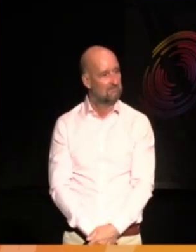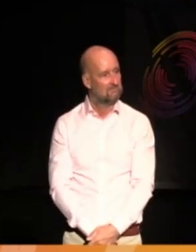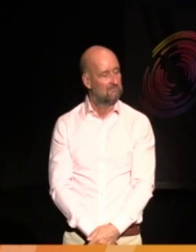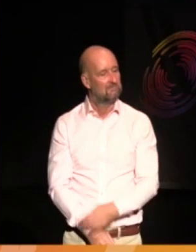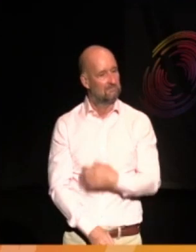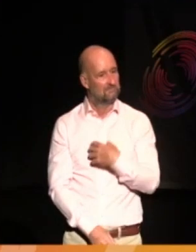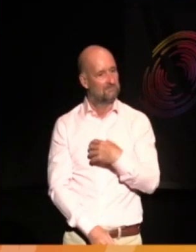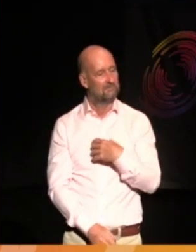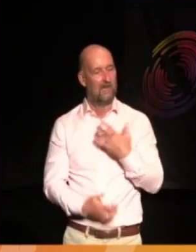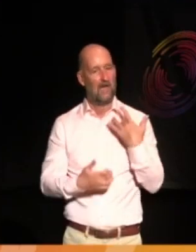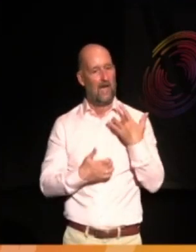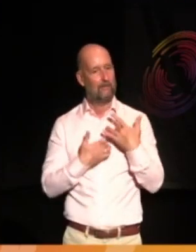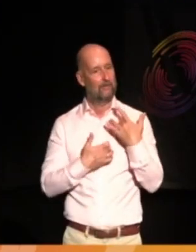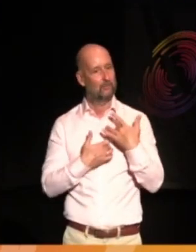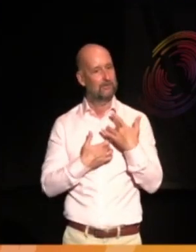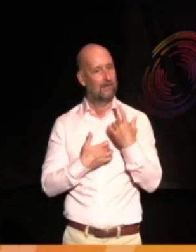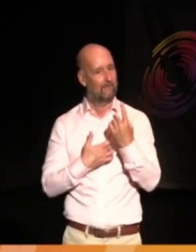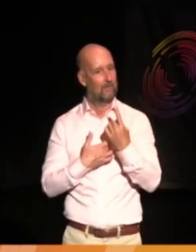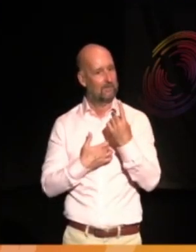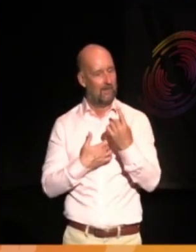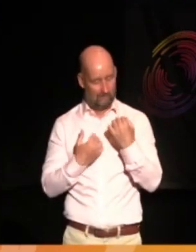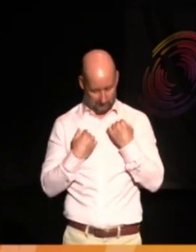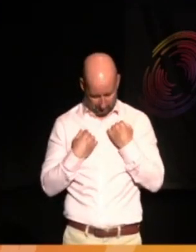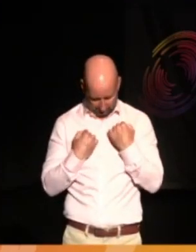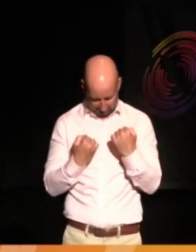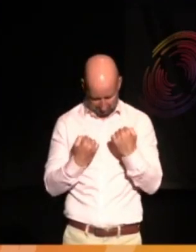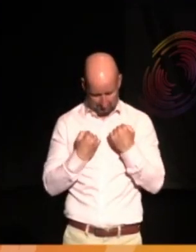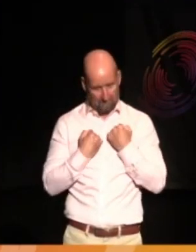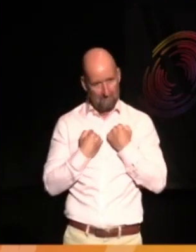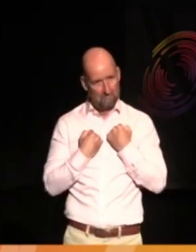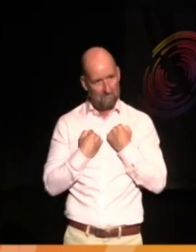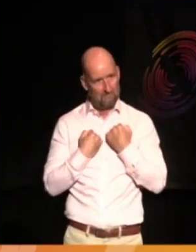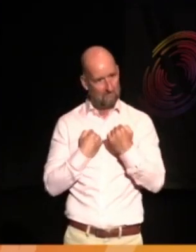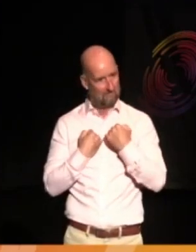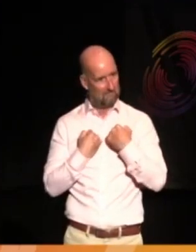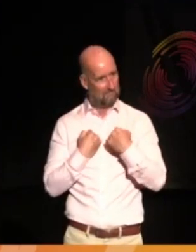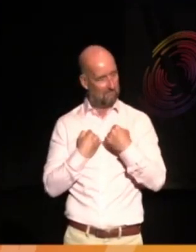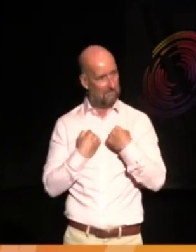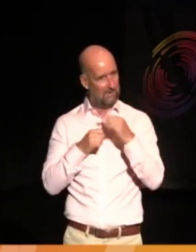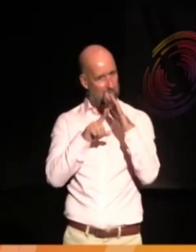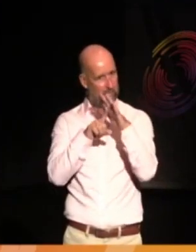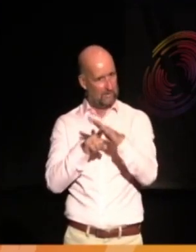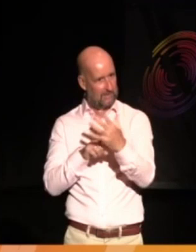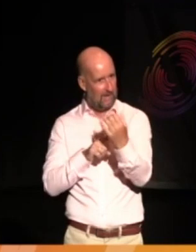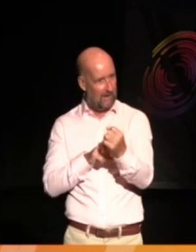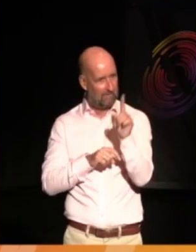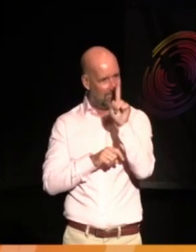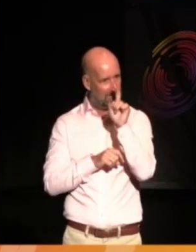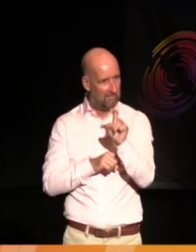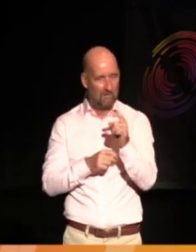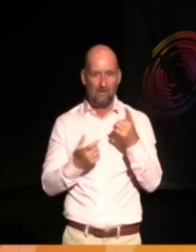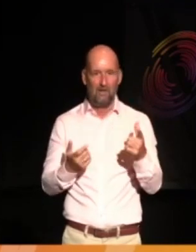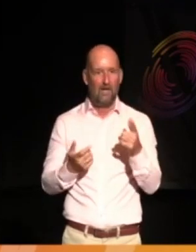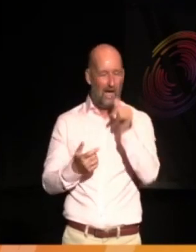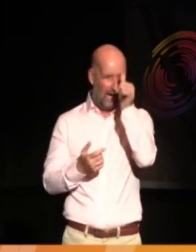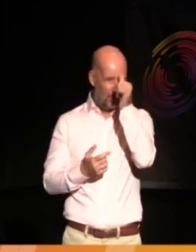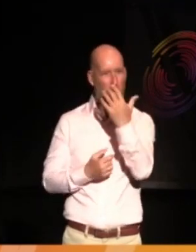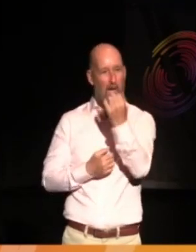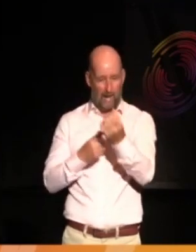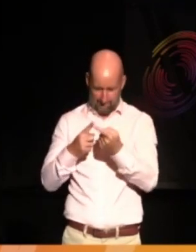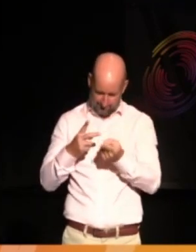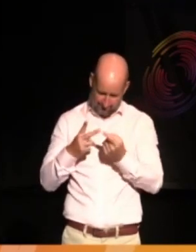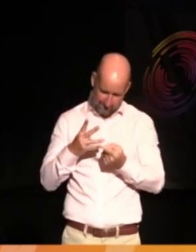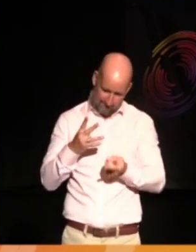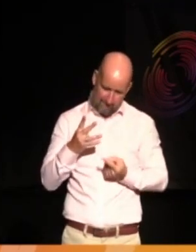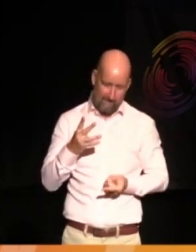That's what I'm interested in for myself, what are my blind spots and what are the ones that I kind of know exist and I don't really